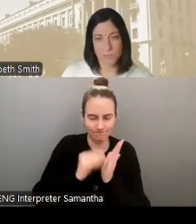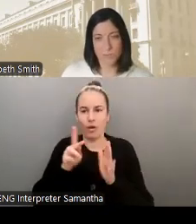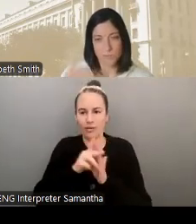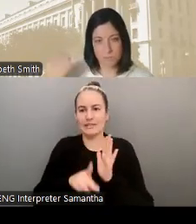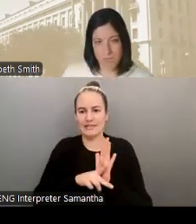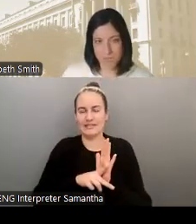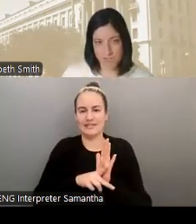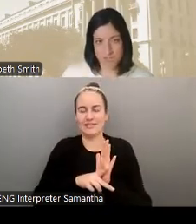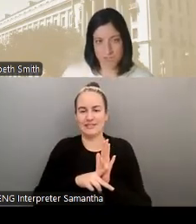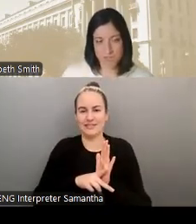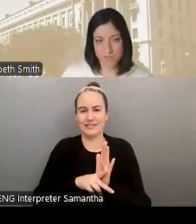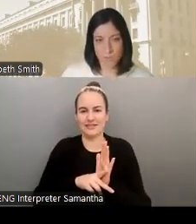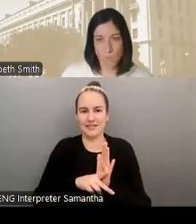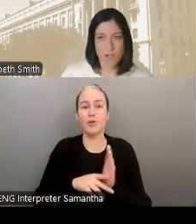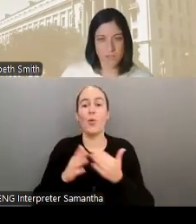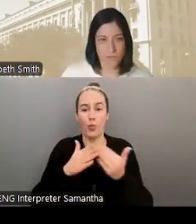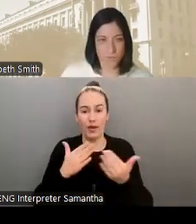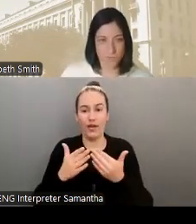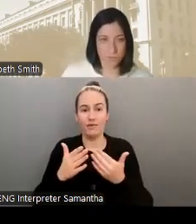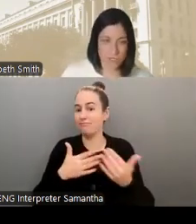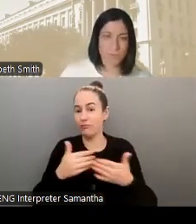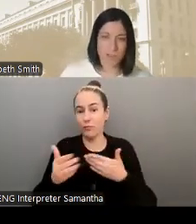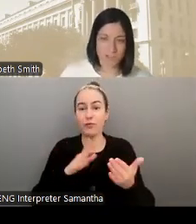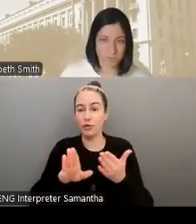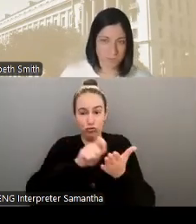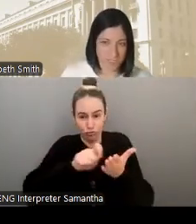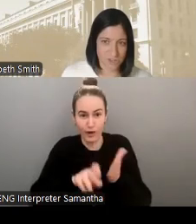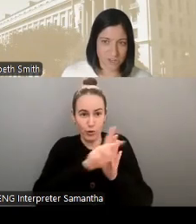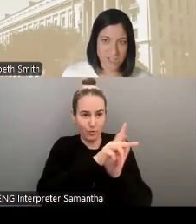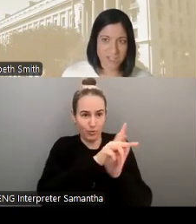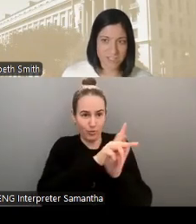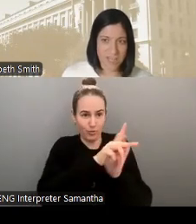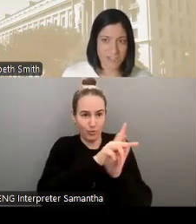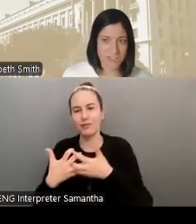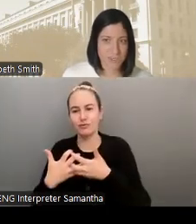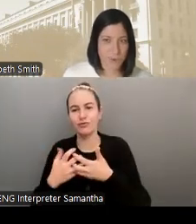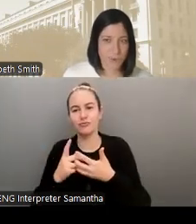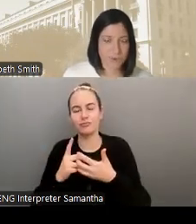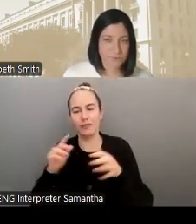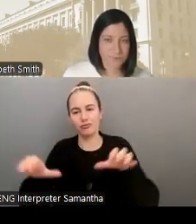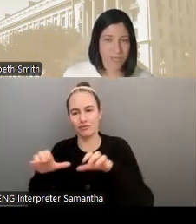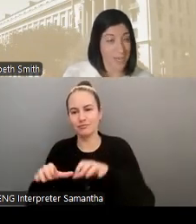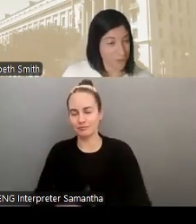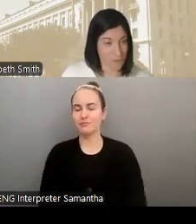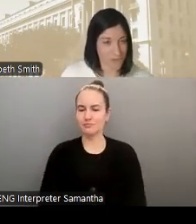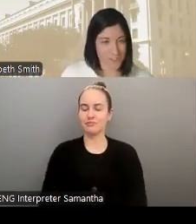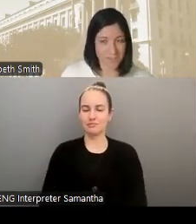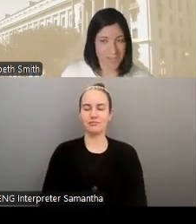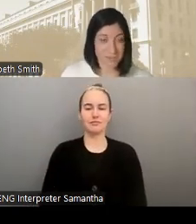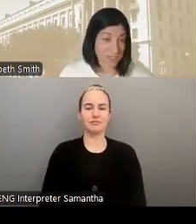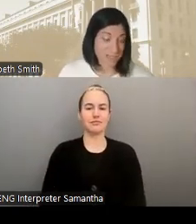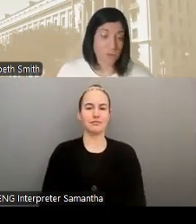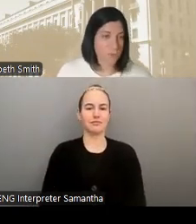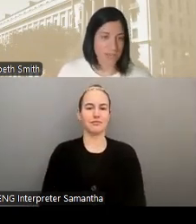then matches what your policy and procedure says. So again, from this